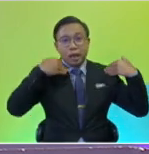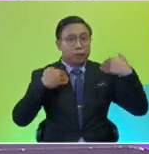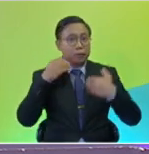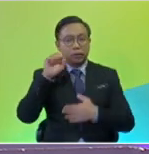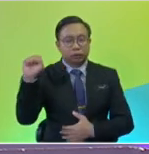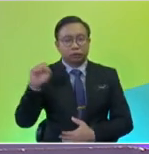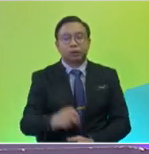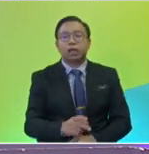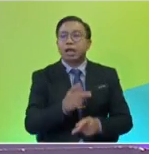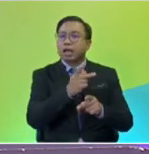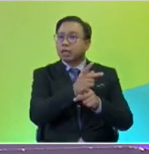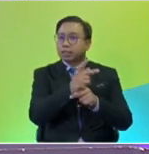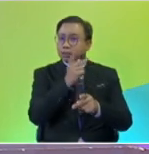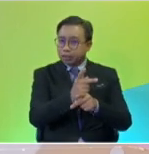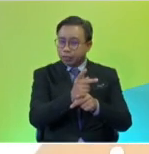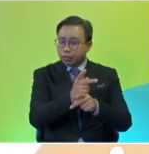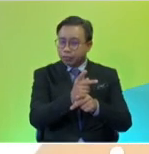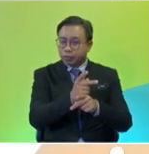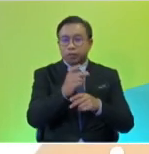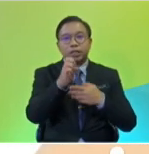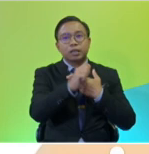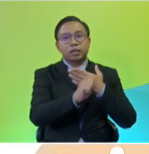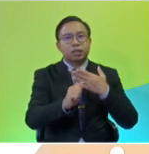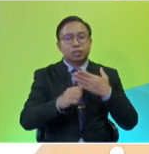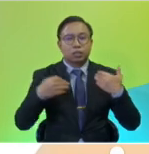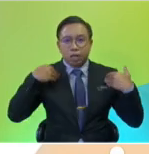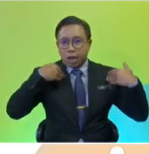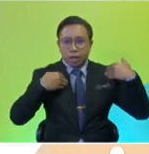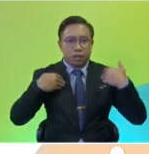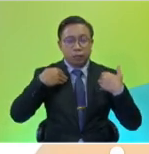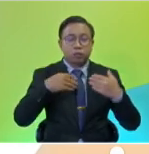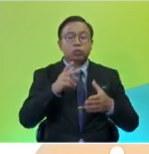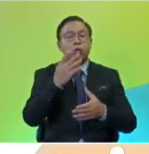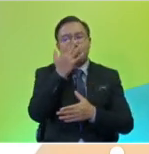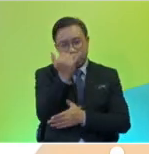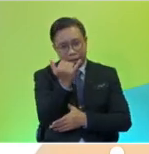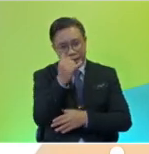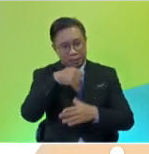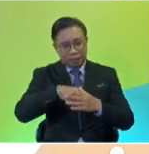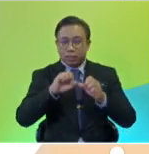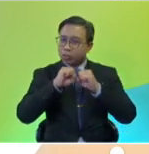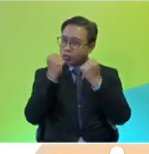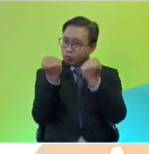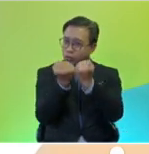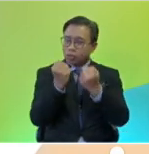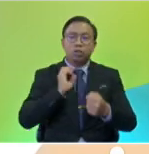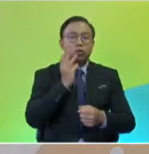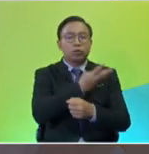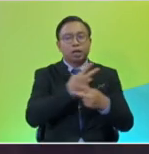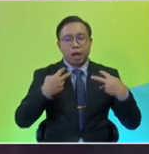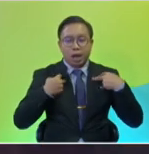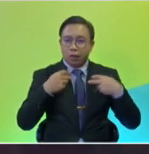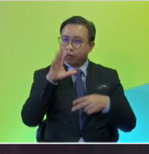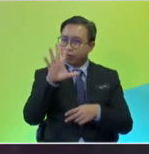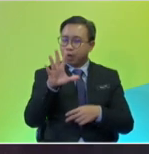save our endangered animals. So that's why in the studio we have got